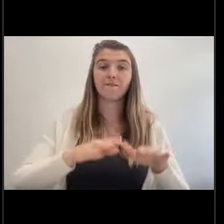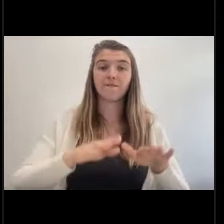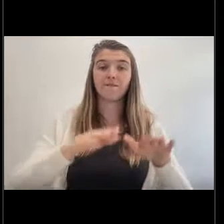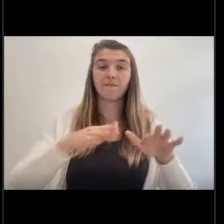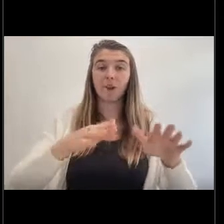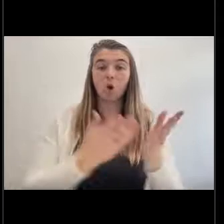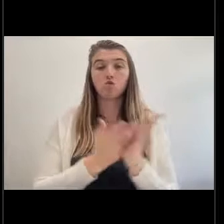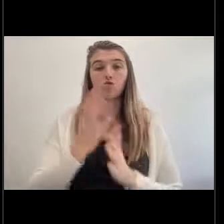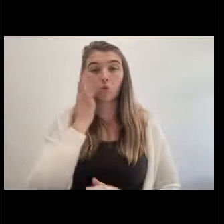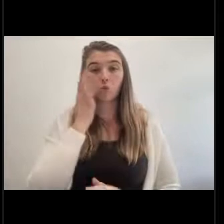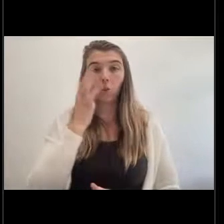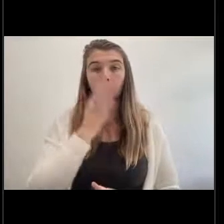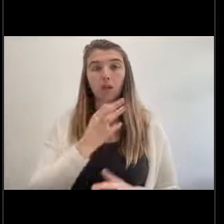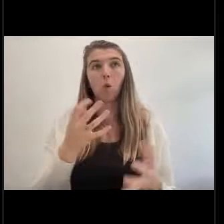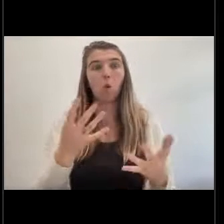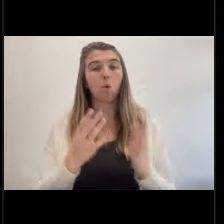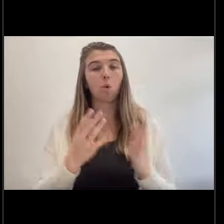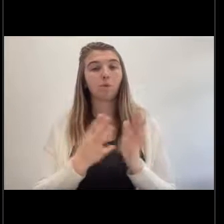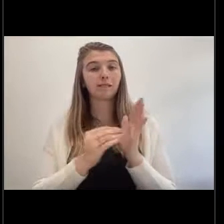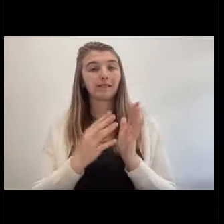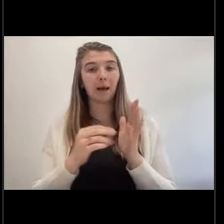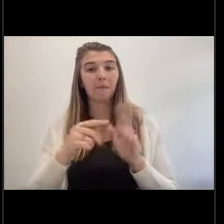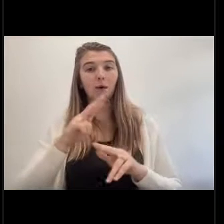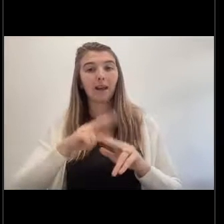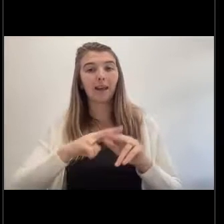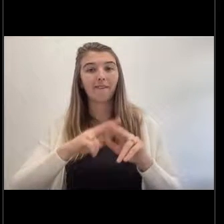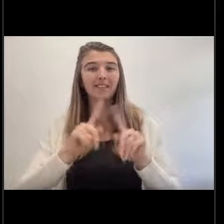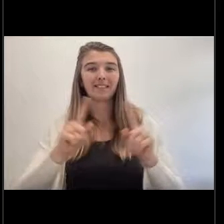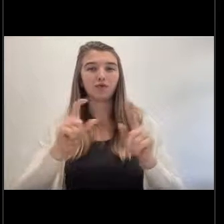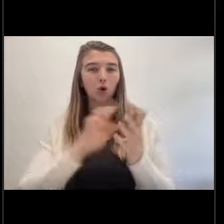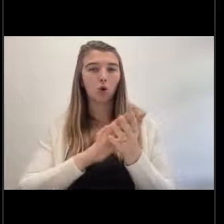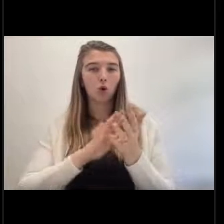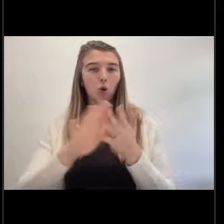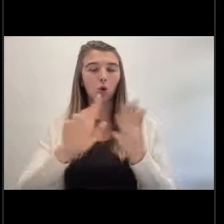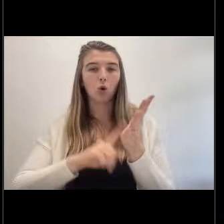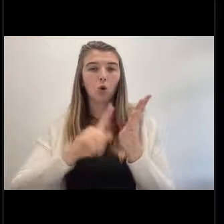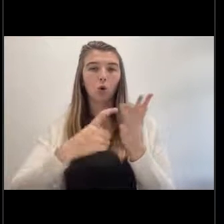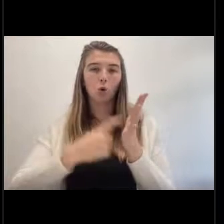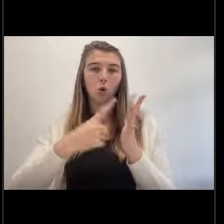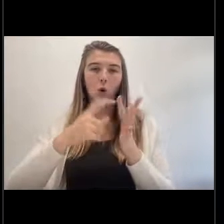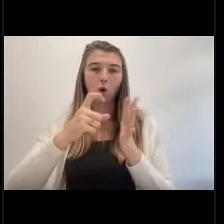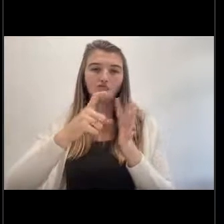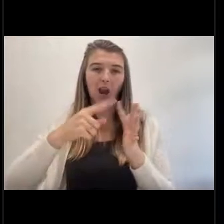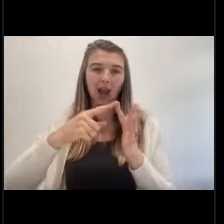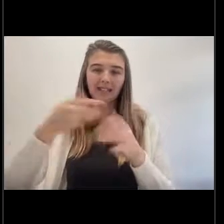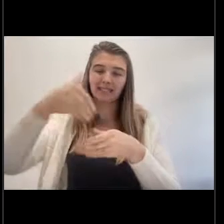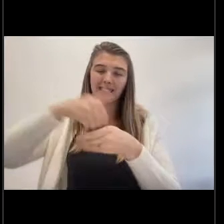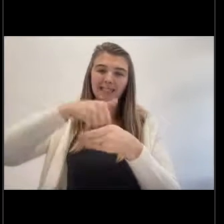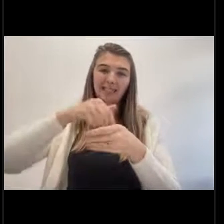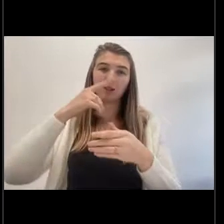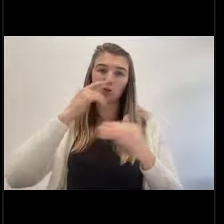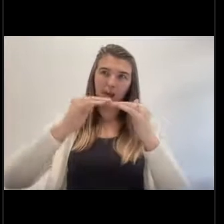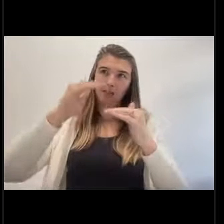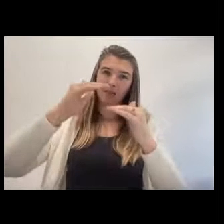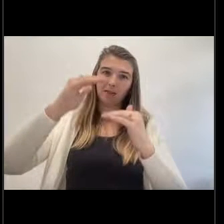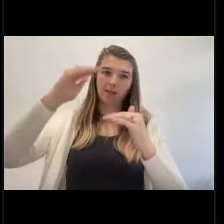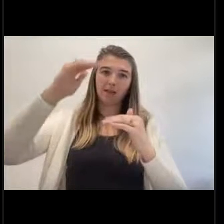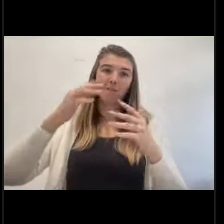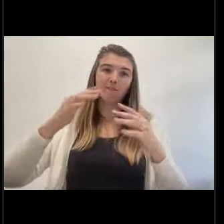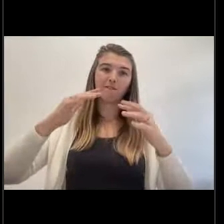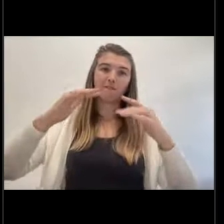water, for example, saturated sodium chloride, you will get different flotations, and therefore you will be able to separate the plastics from other